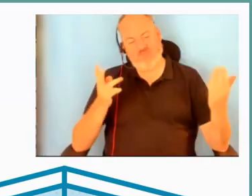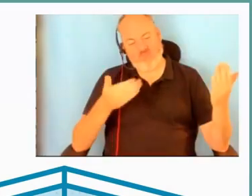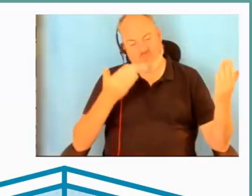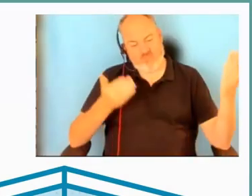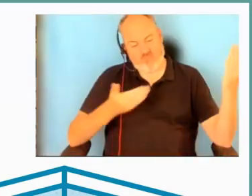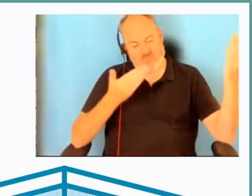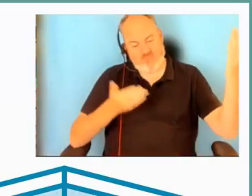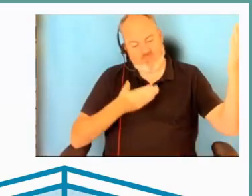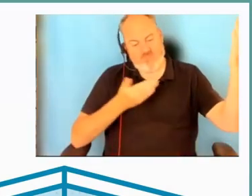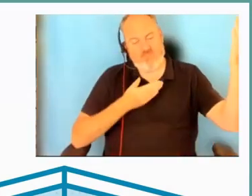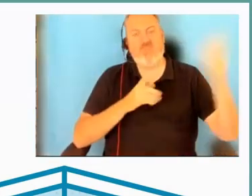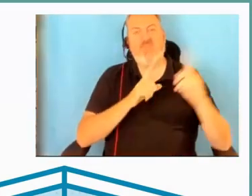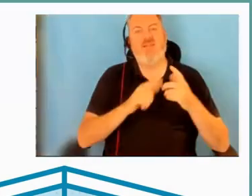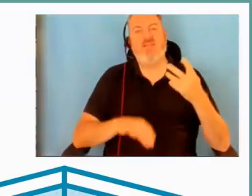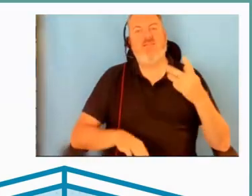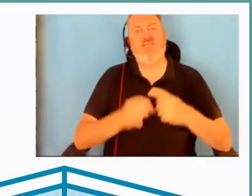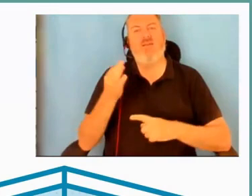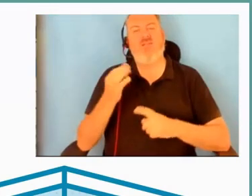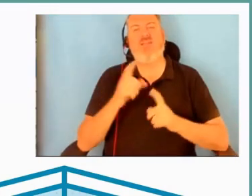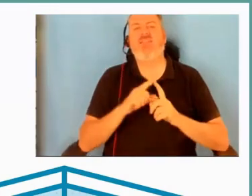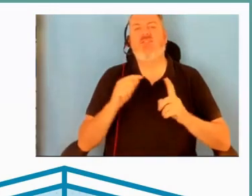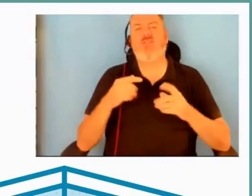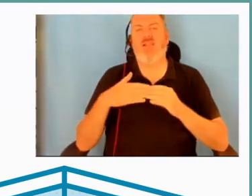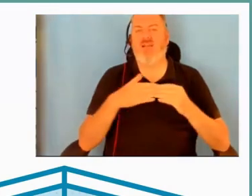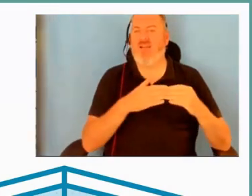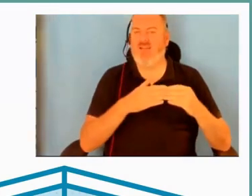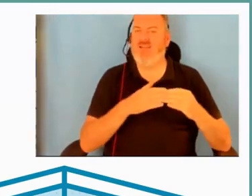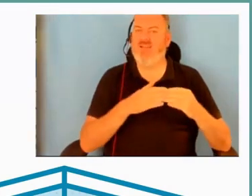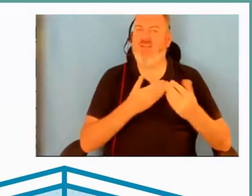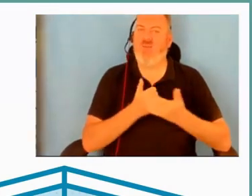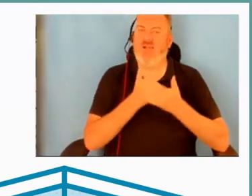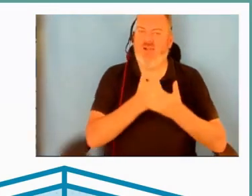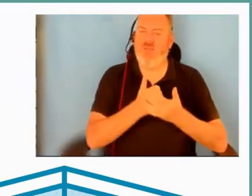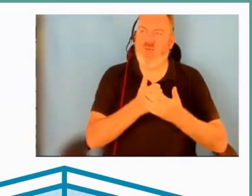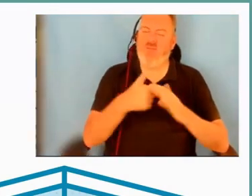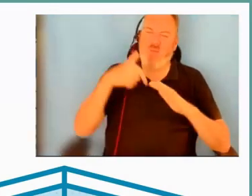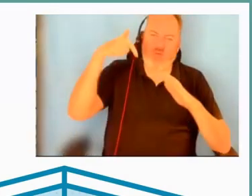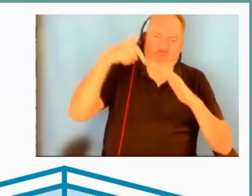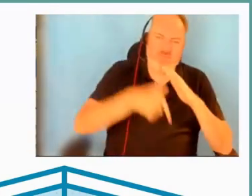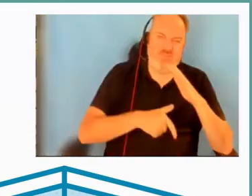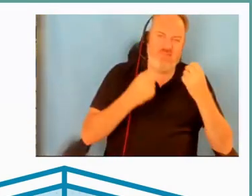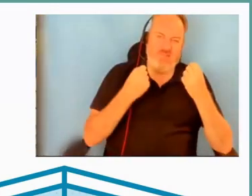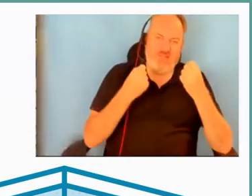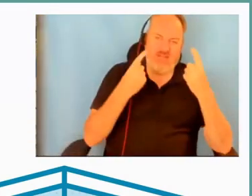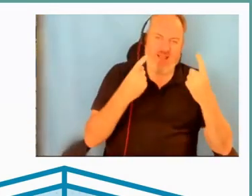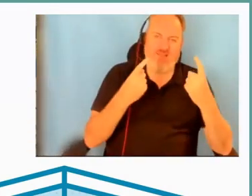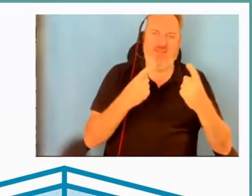the Discover Digital Guide because it'll give you a wee bit more in-depth learning than you'll have